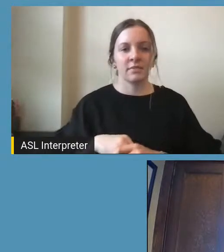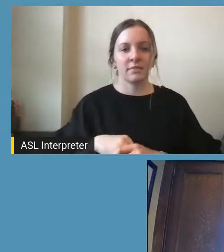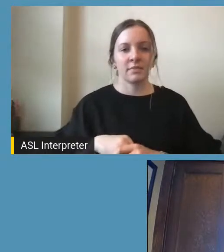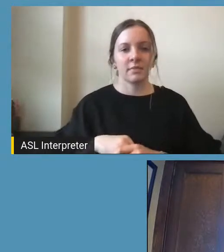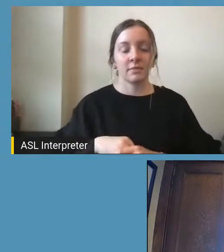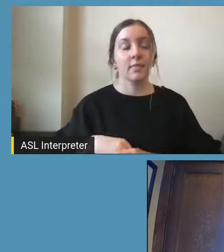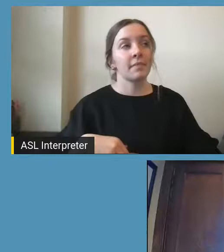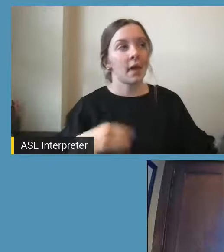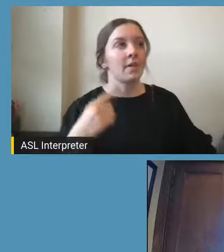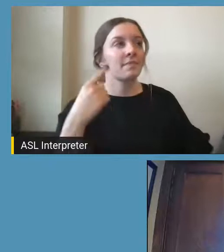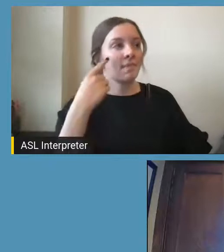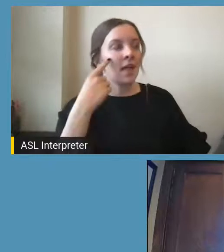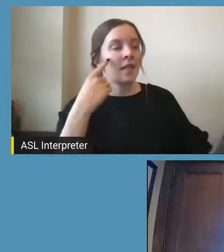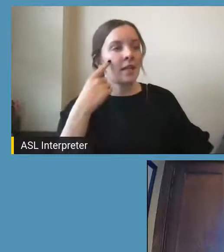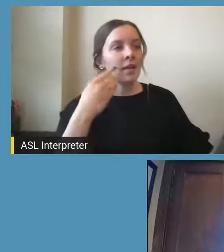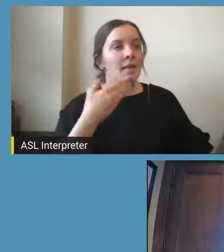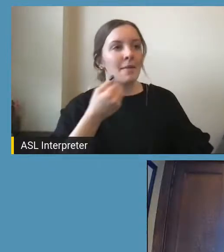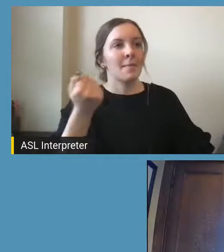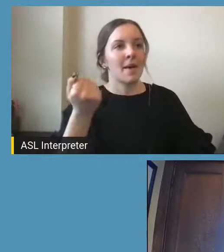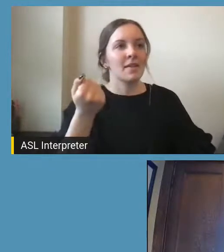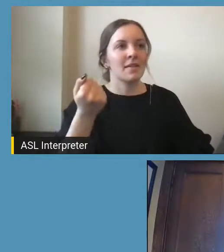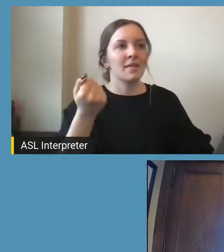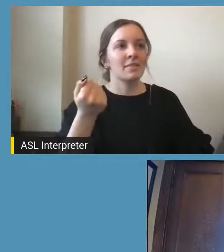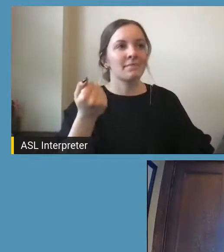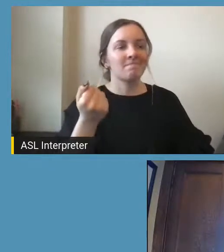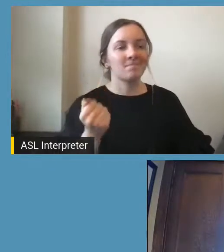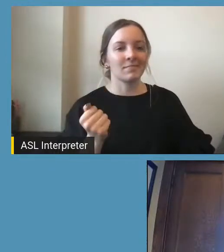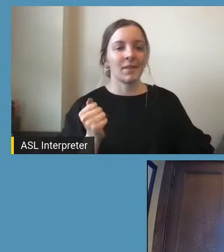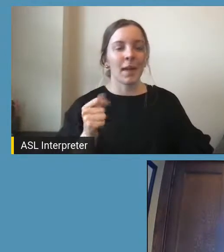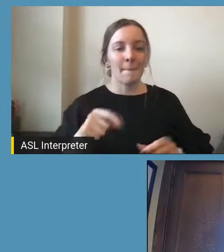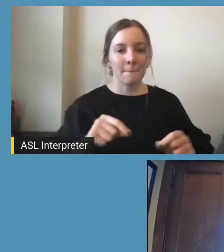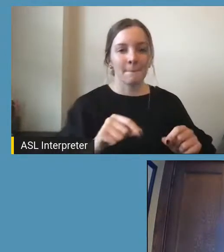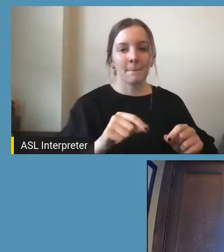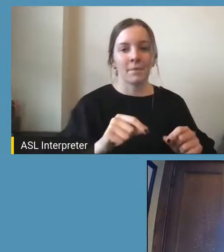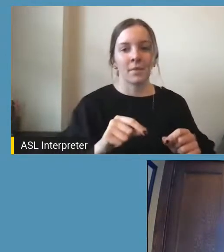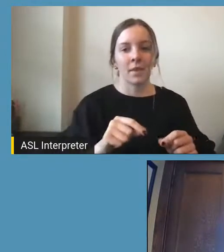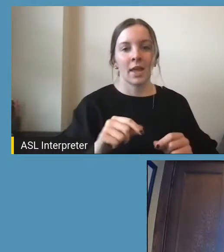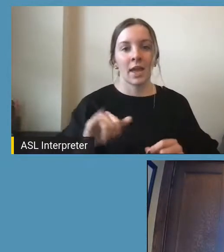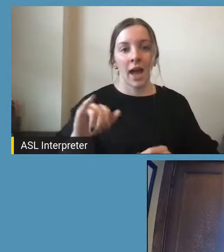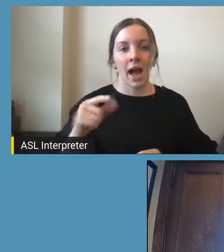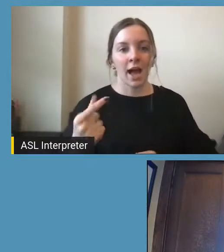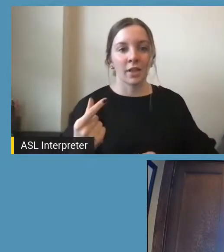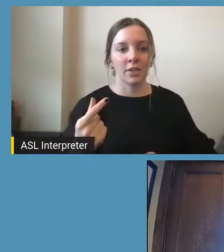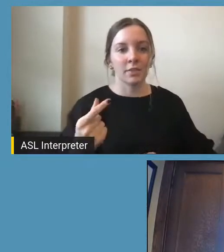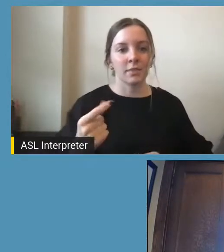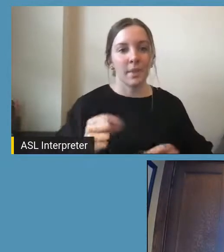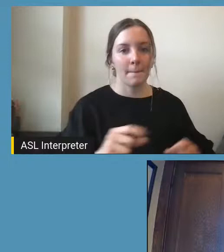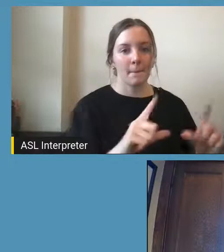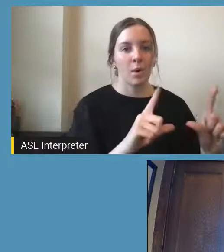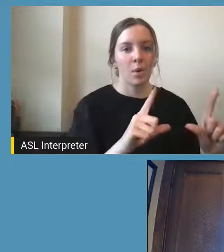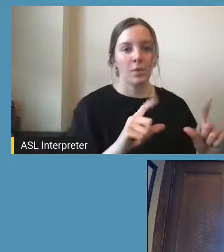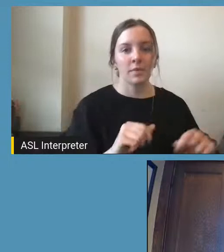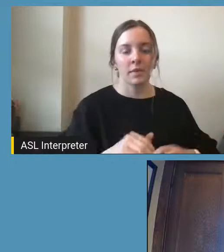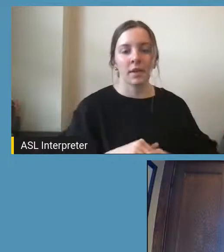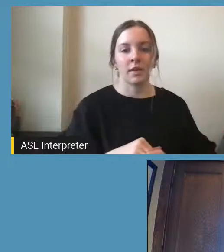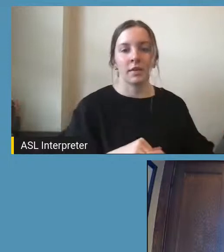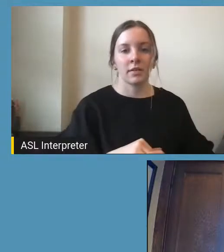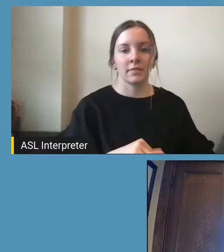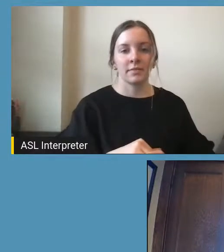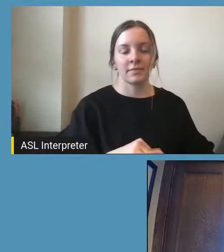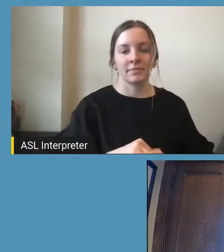Start doing postings. And I know that sounds silly, but Instagram, I can't remember, has 32,000 followers,